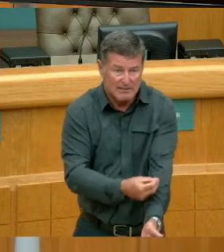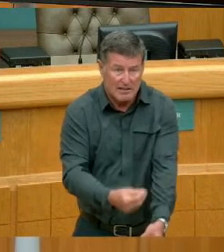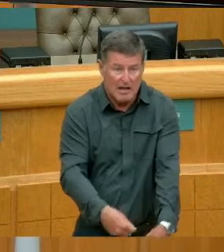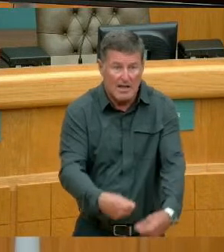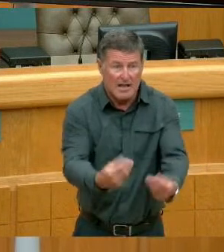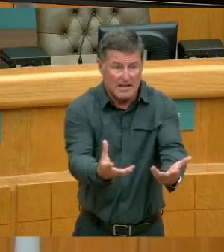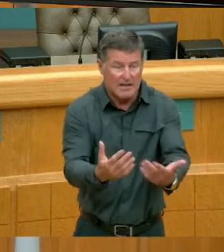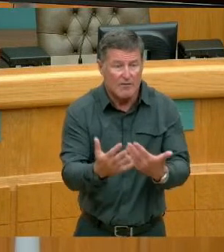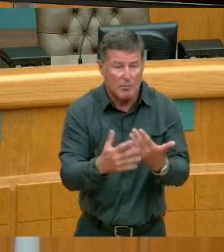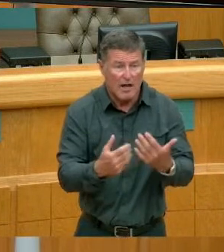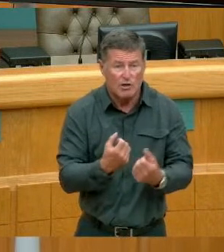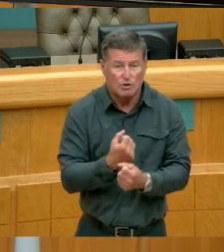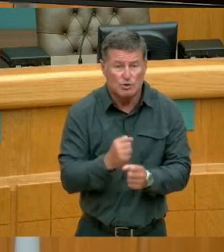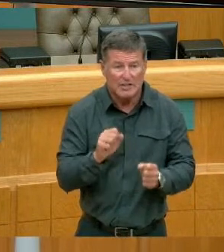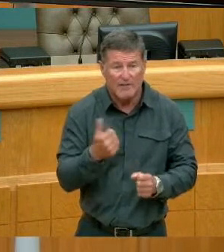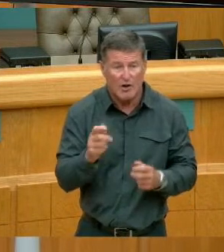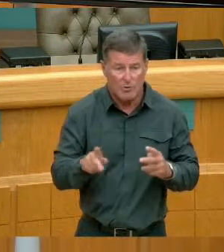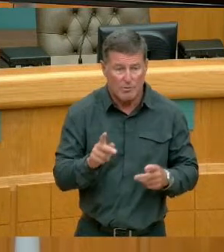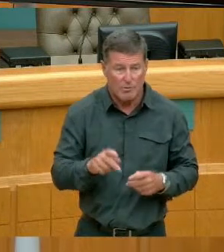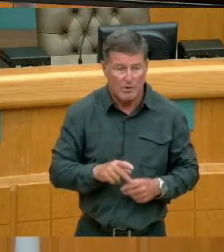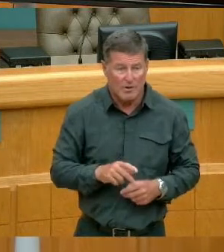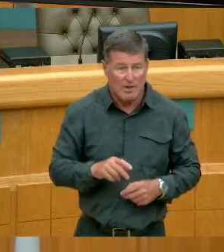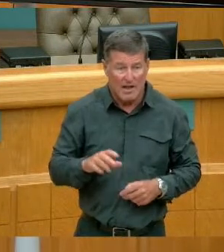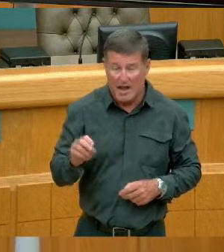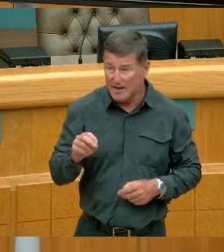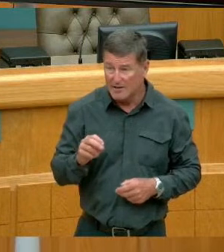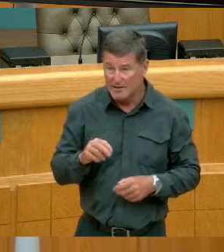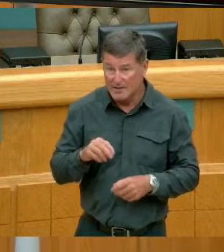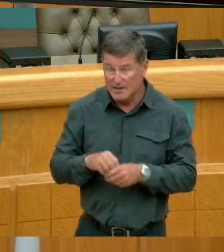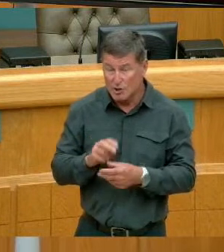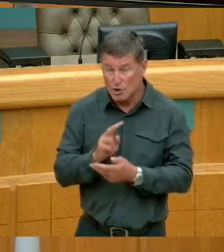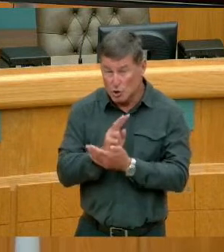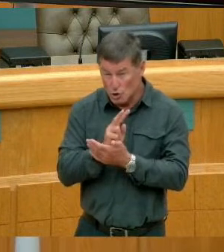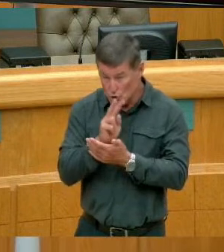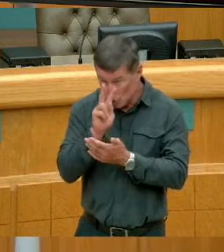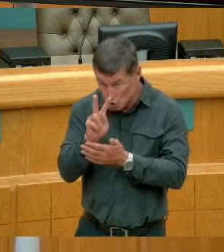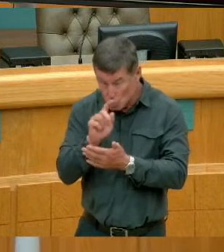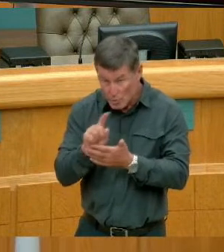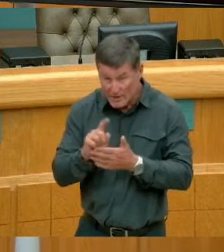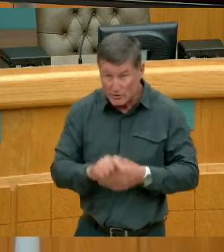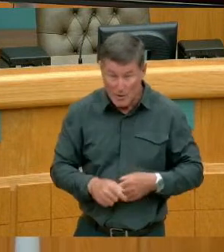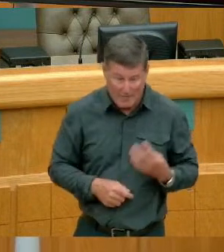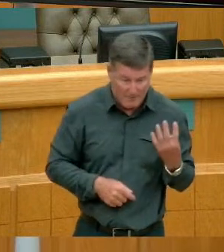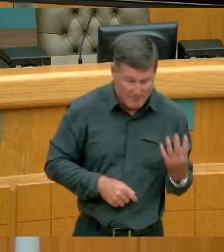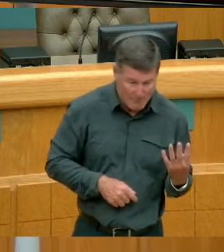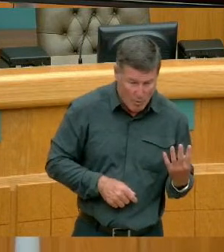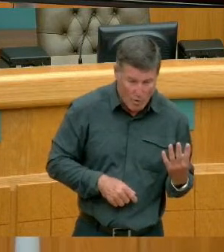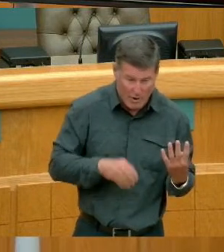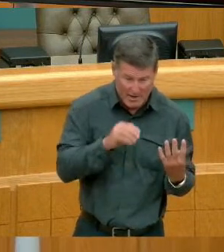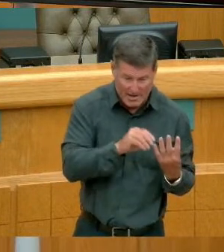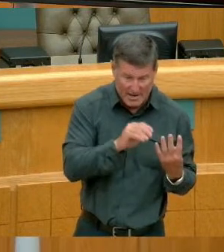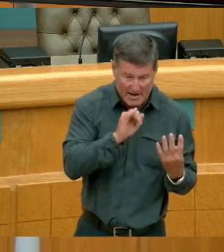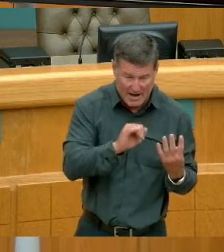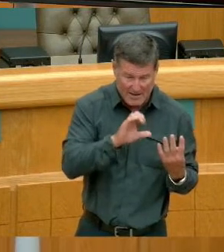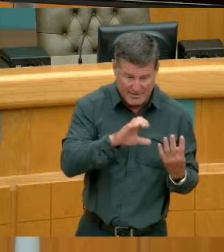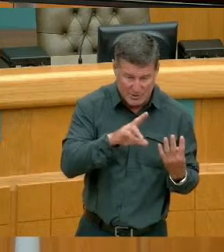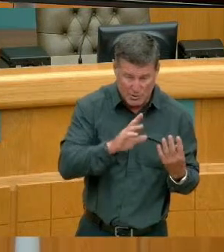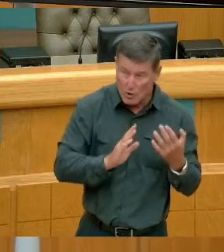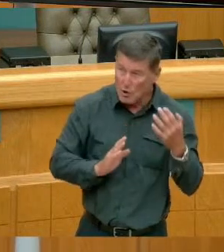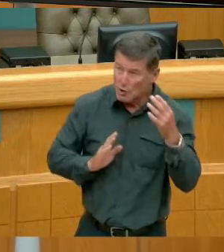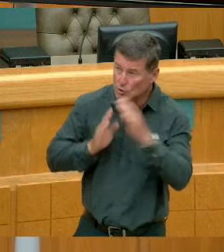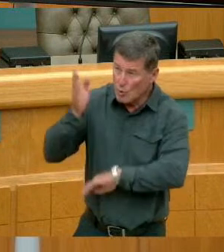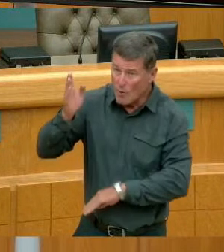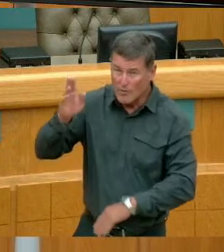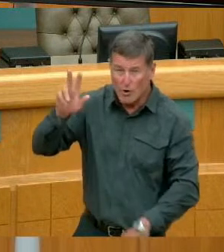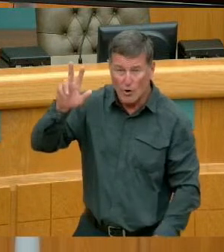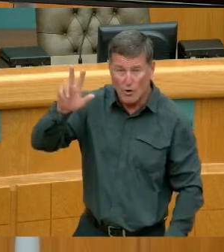it's a very sad day to know that within 2 weeks' time, we've gone from 4 people in the ICU to over